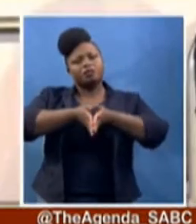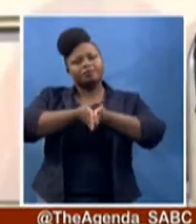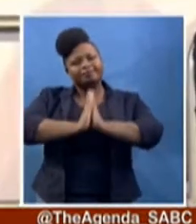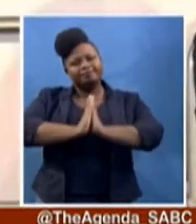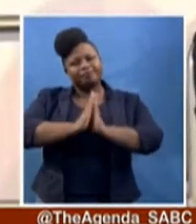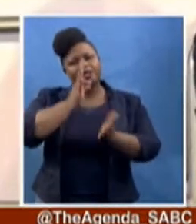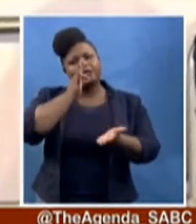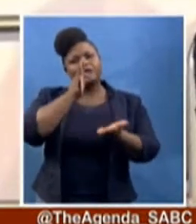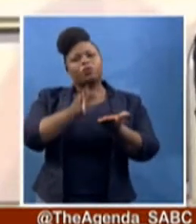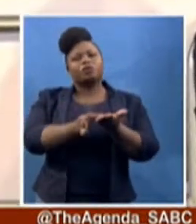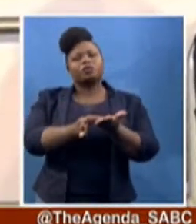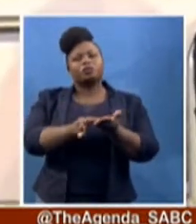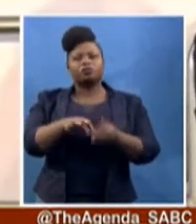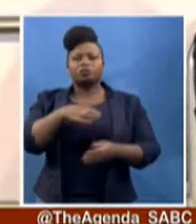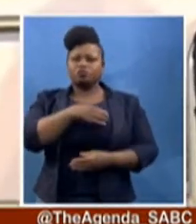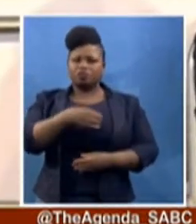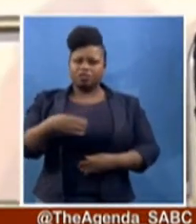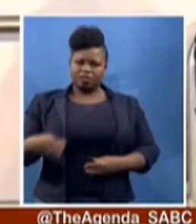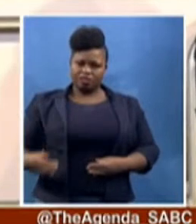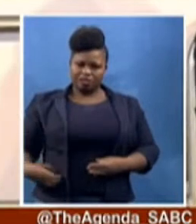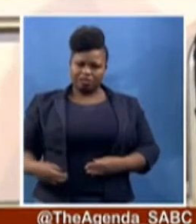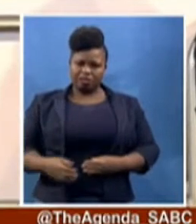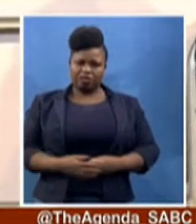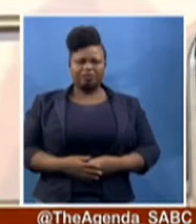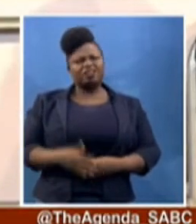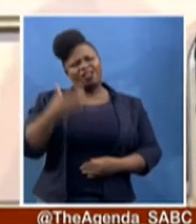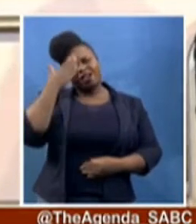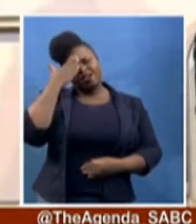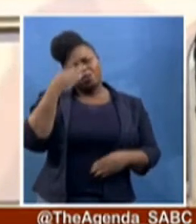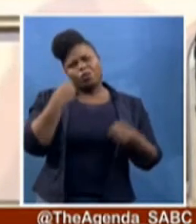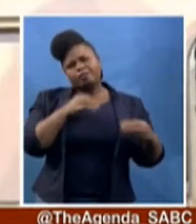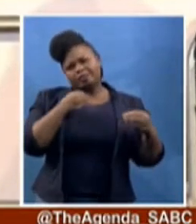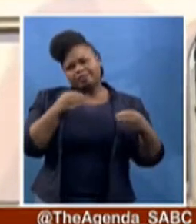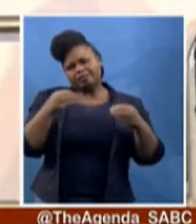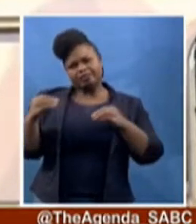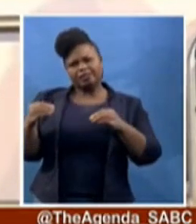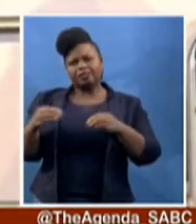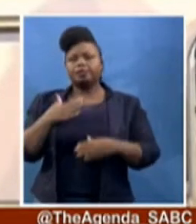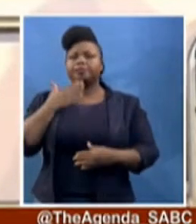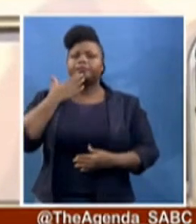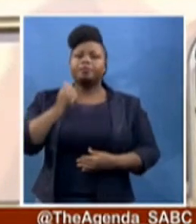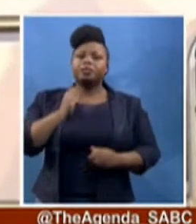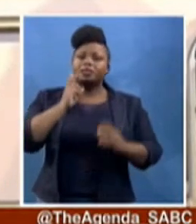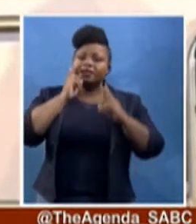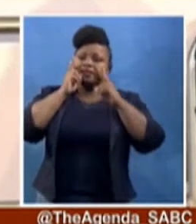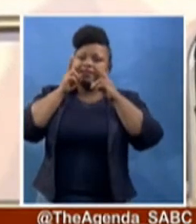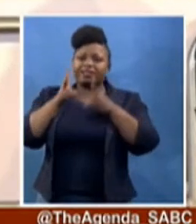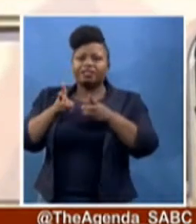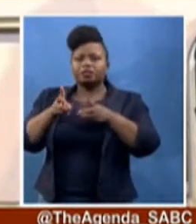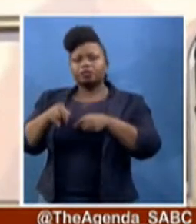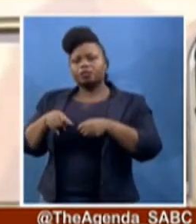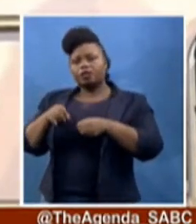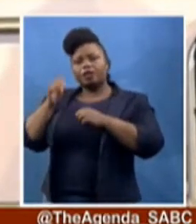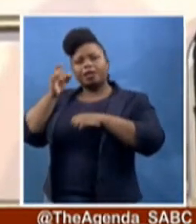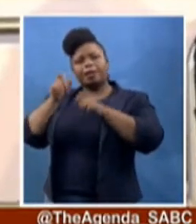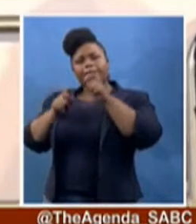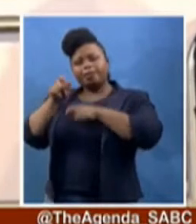his busy schedule to visit the people of a small town in the Free State called Wynberg.